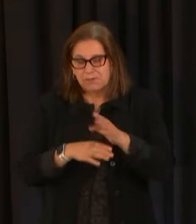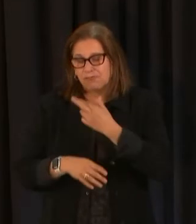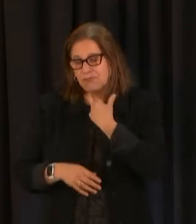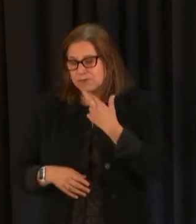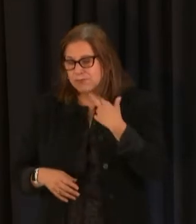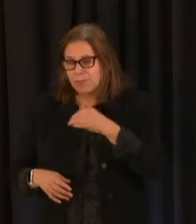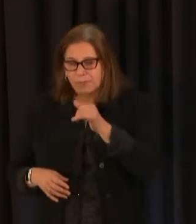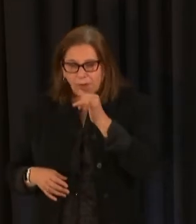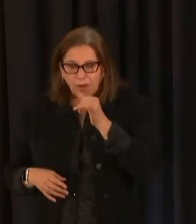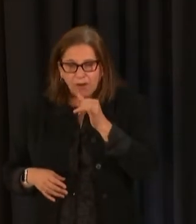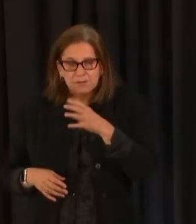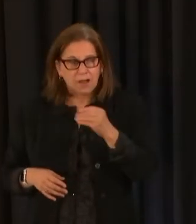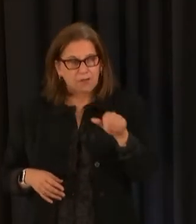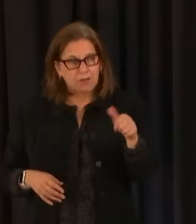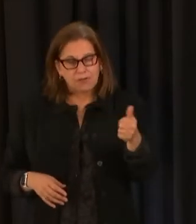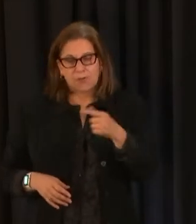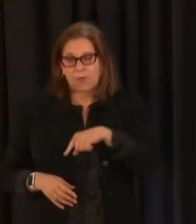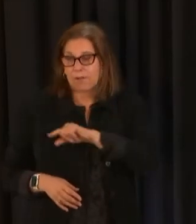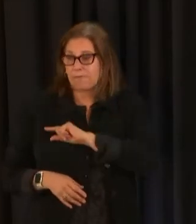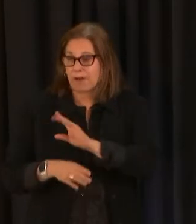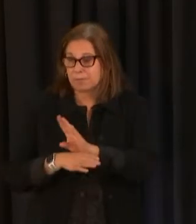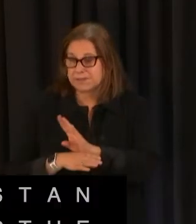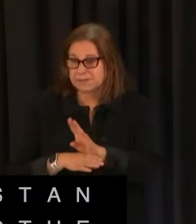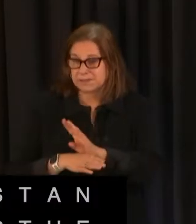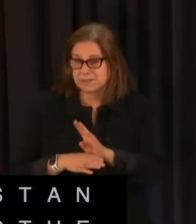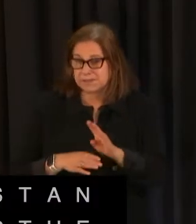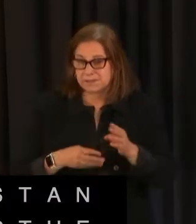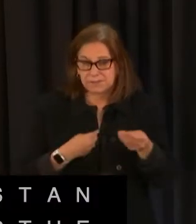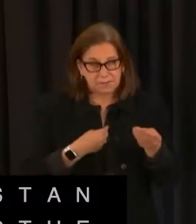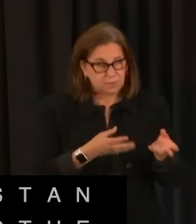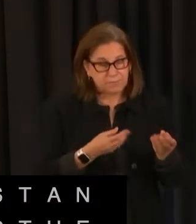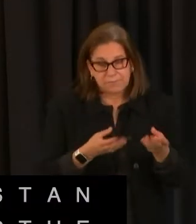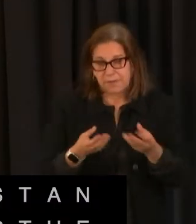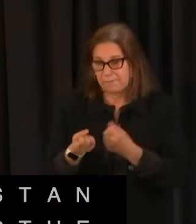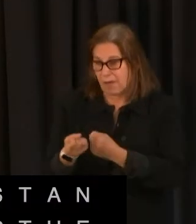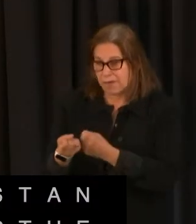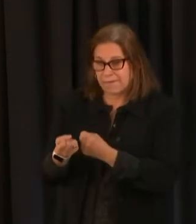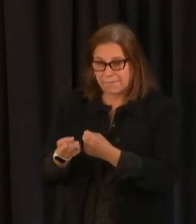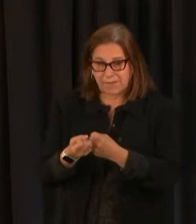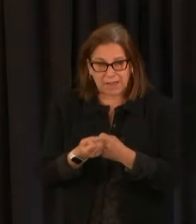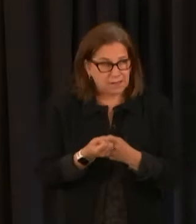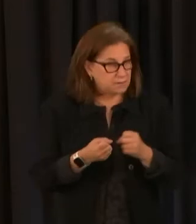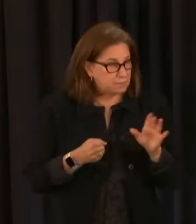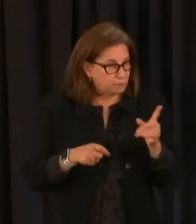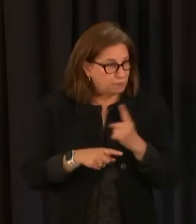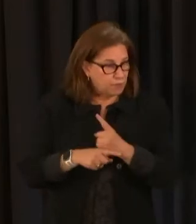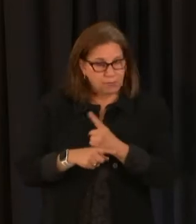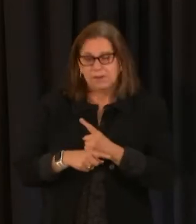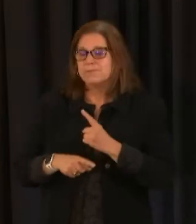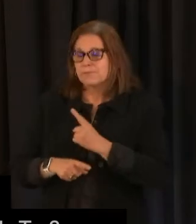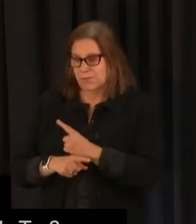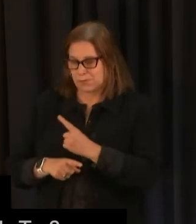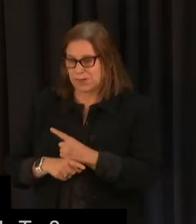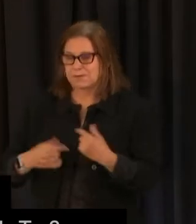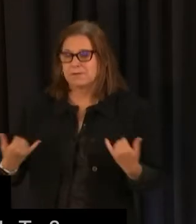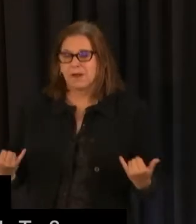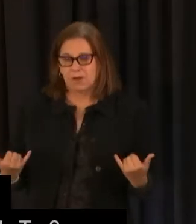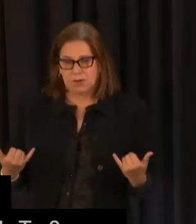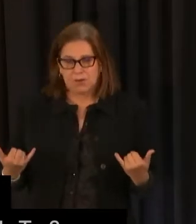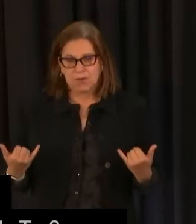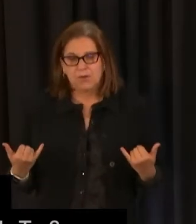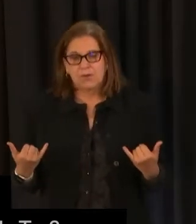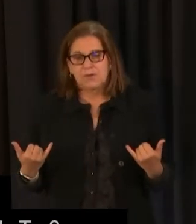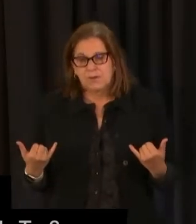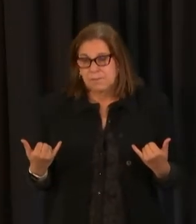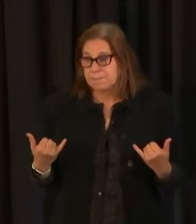other qualifying businesses. Did I get the date right? I think it's available now. So get ready to apply